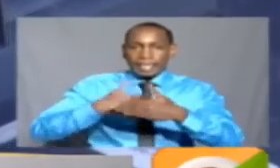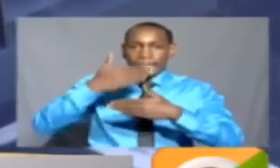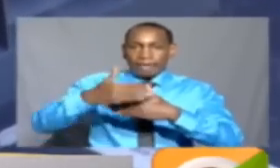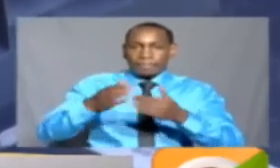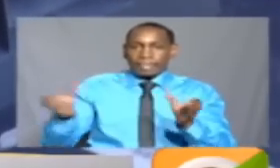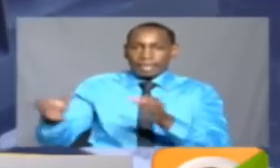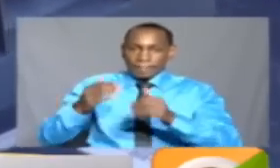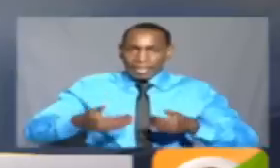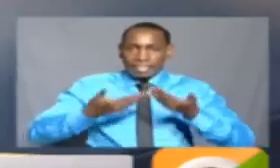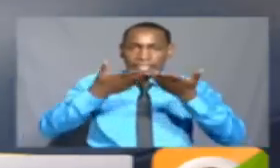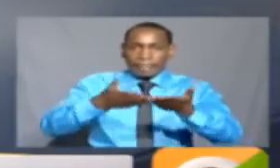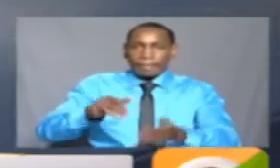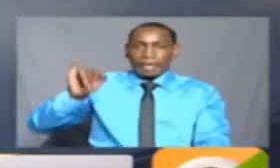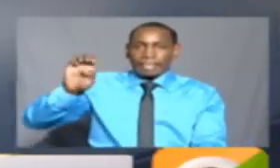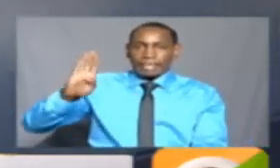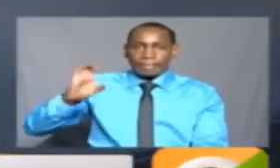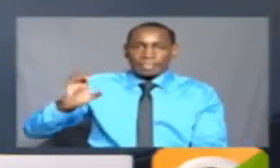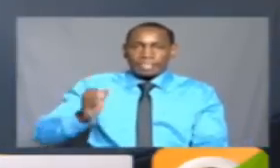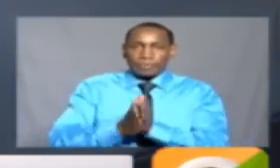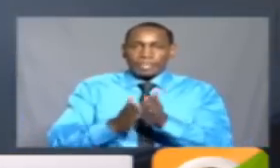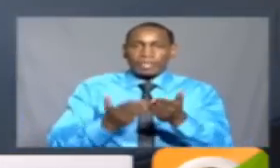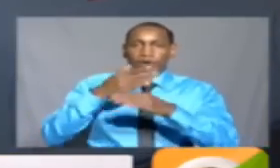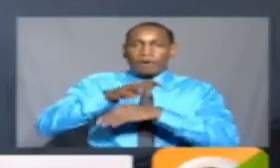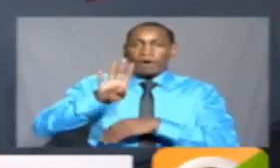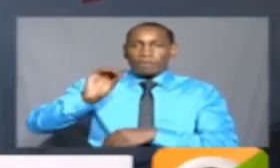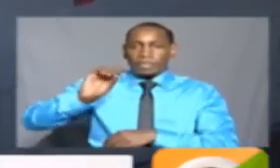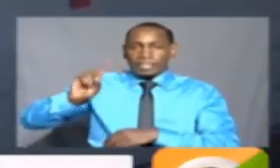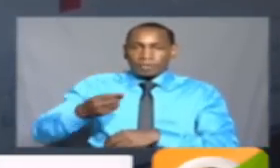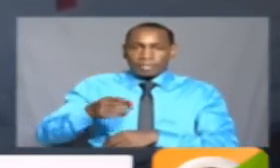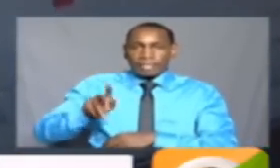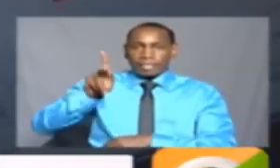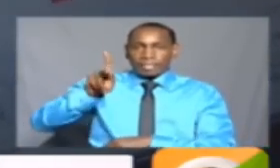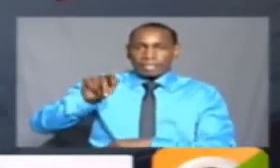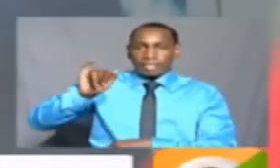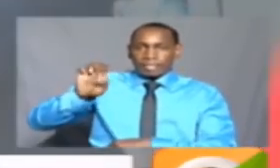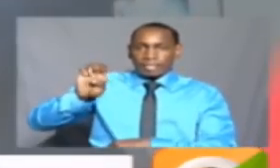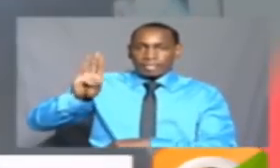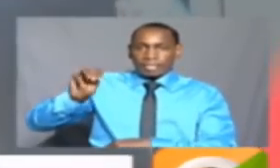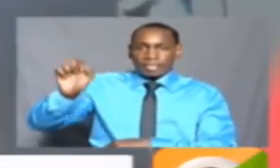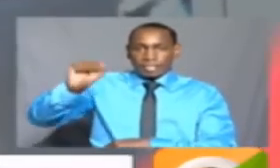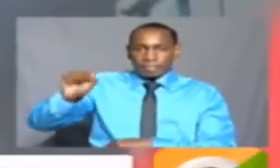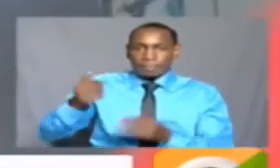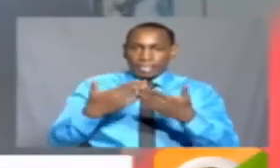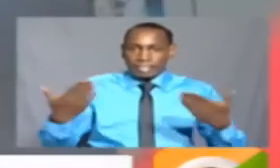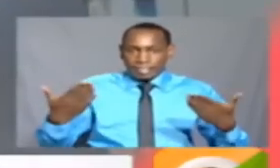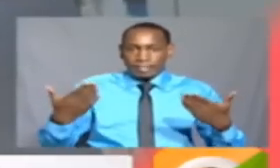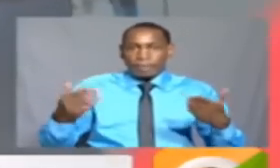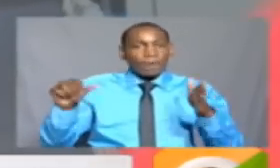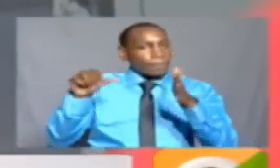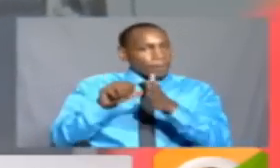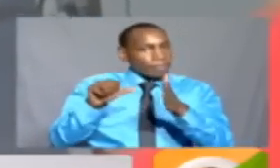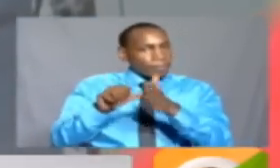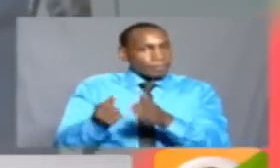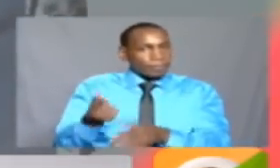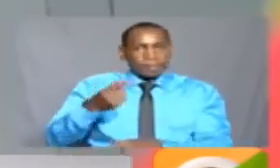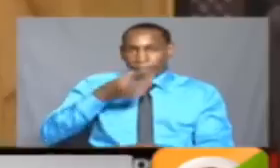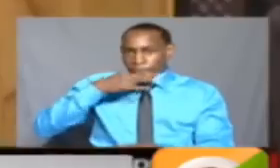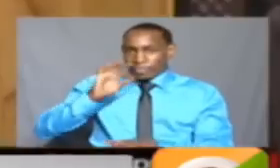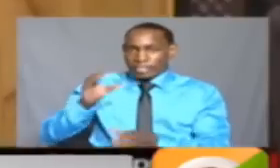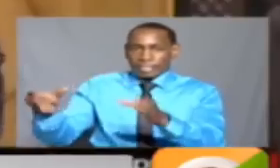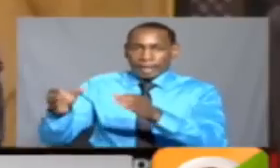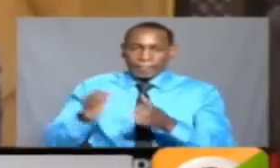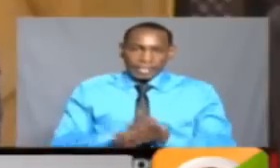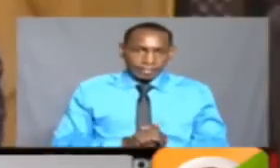supplied IEBC with over 40,000 Kenya integrated election management system kits, trouble looms for the French